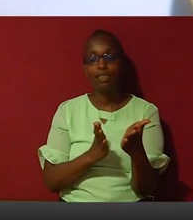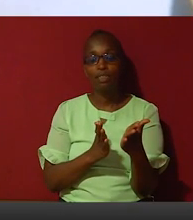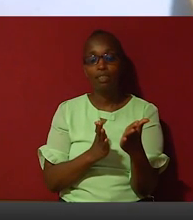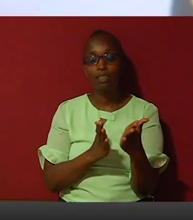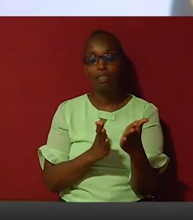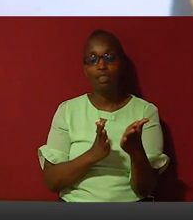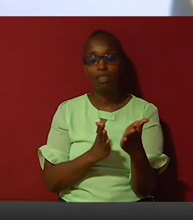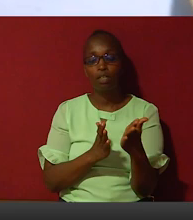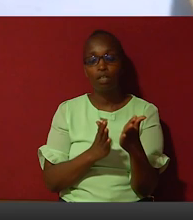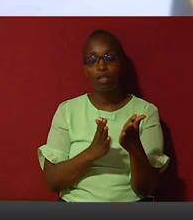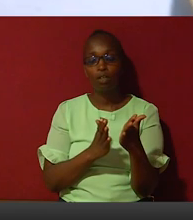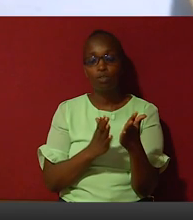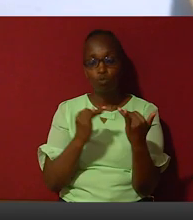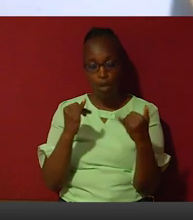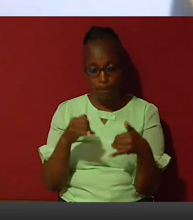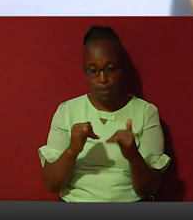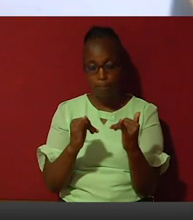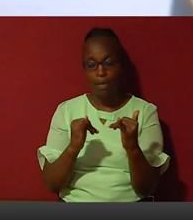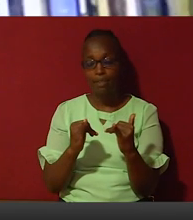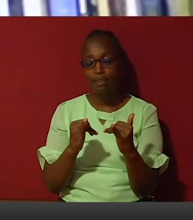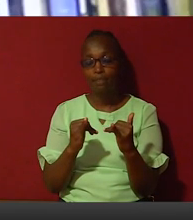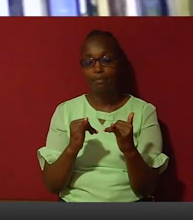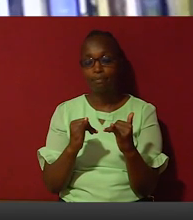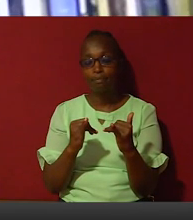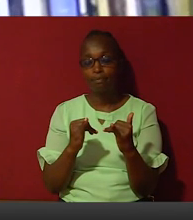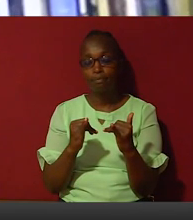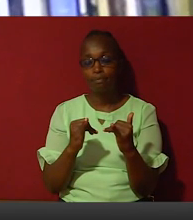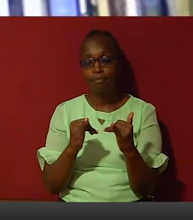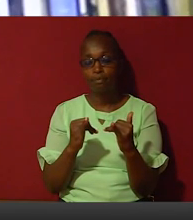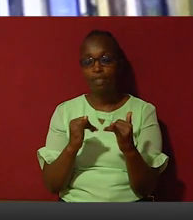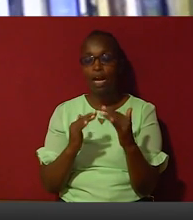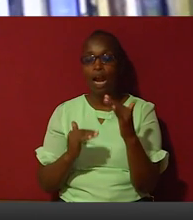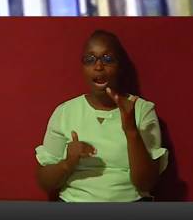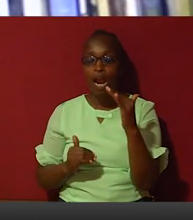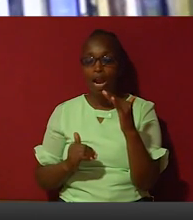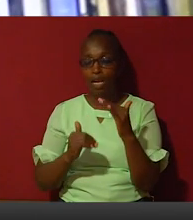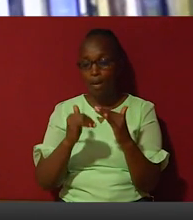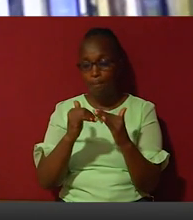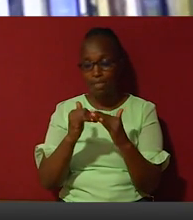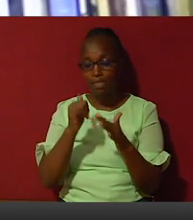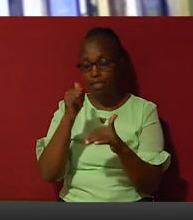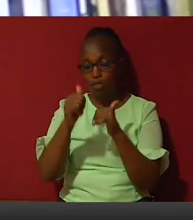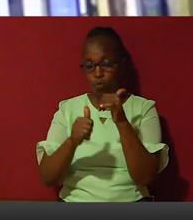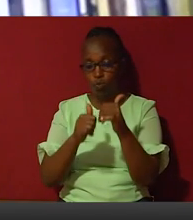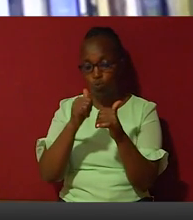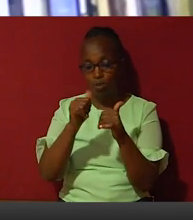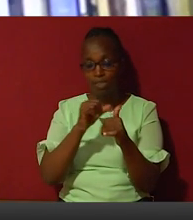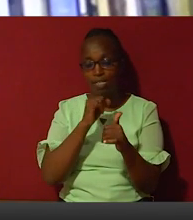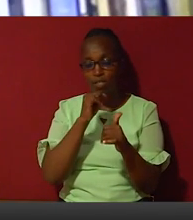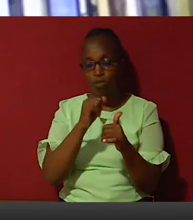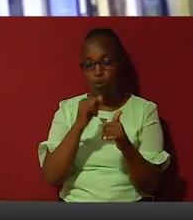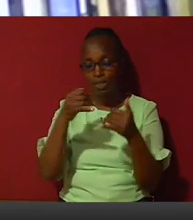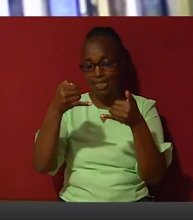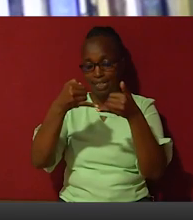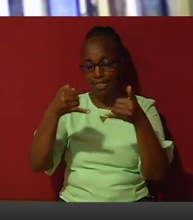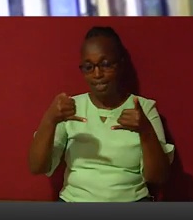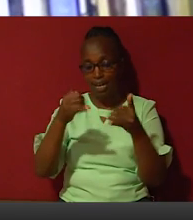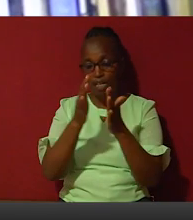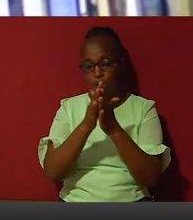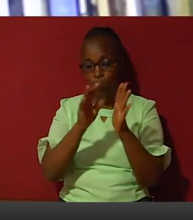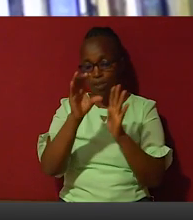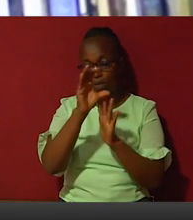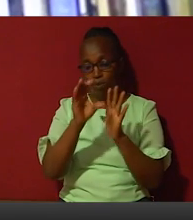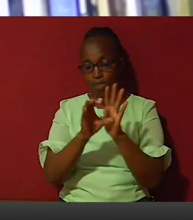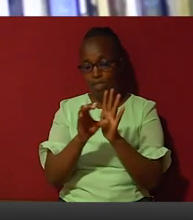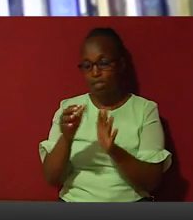that bar that was raised. Anything that is inconsistent with the Constitution, any